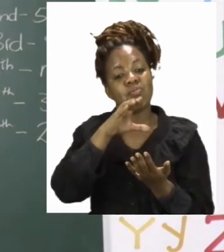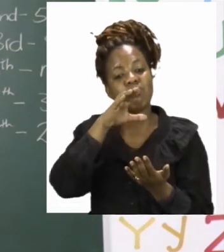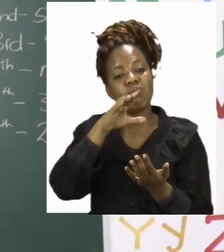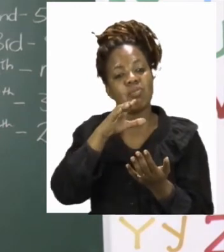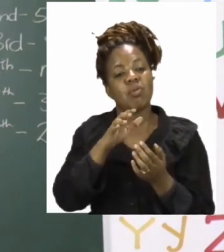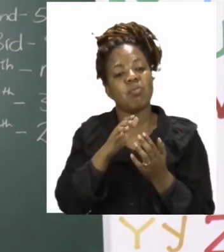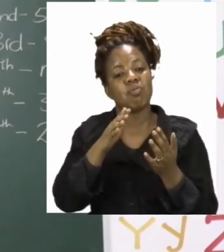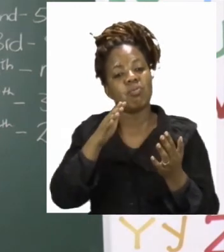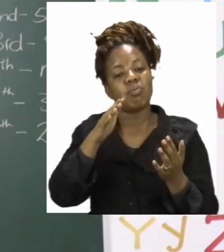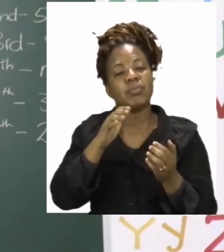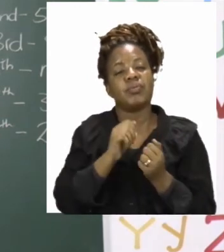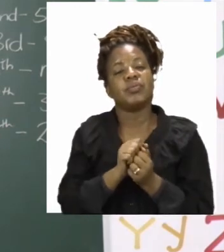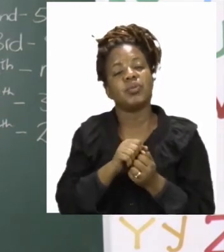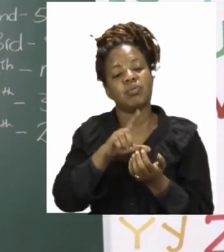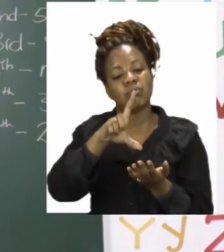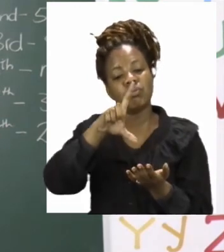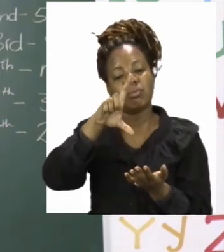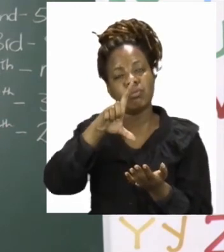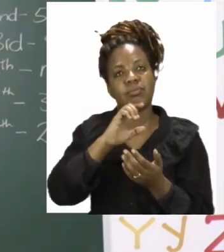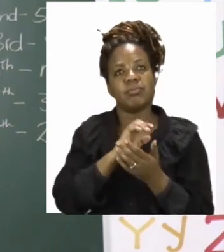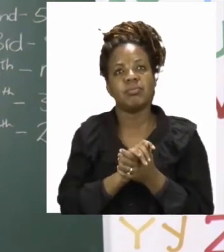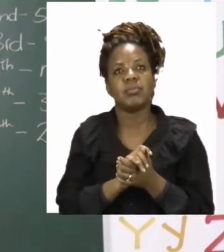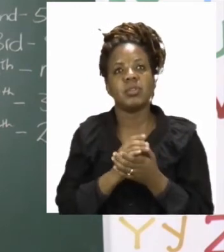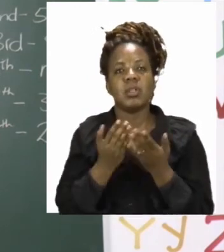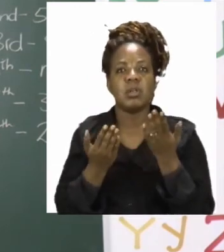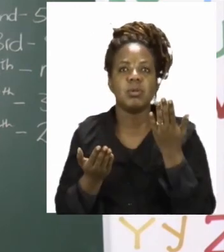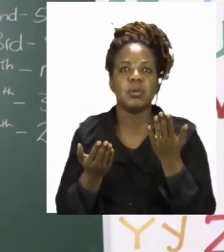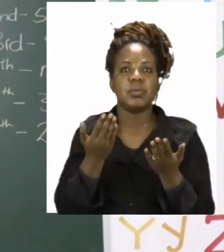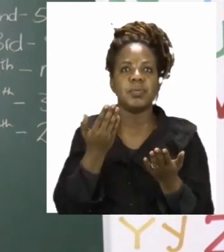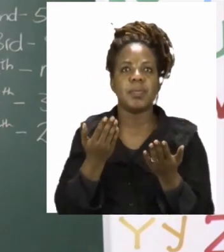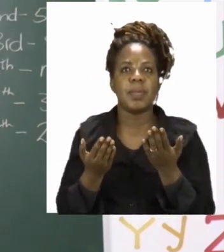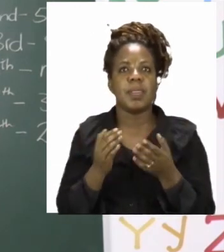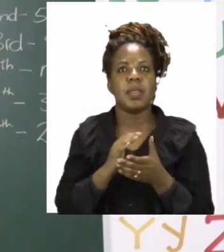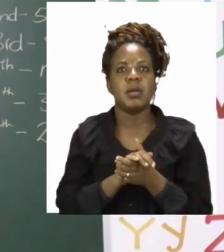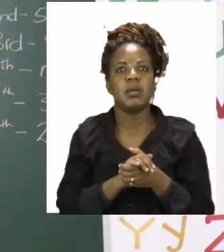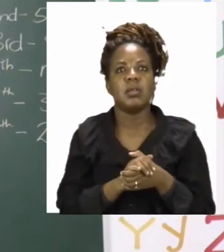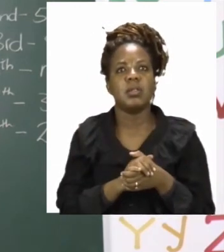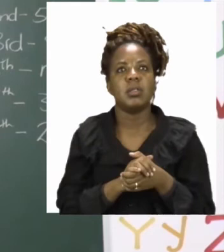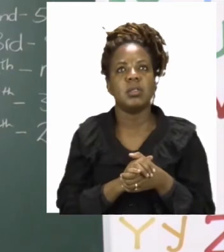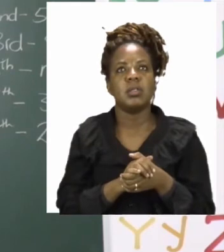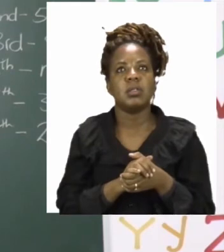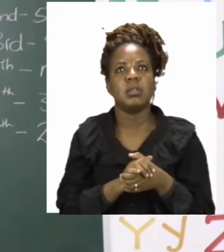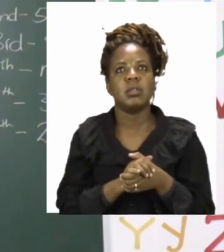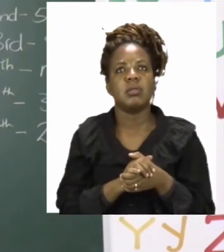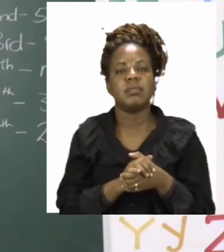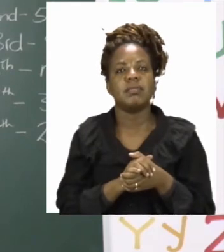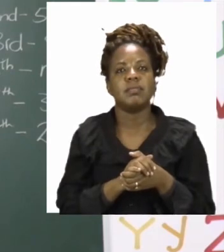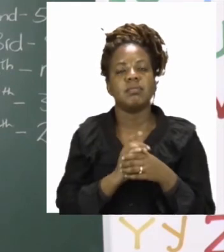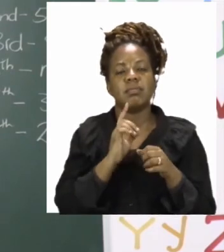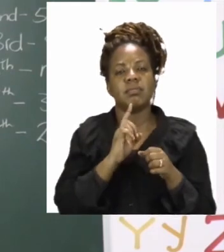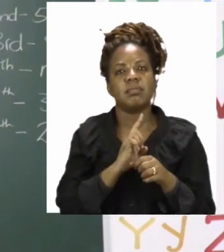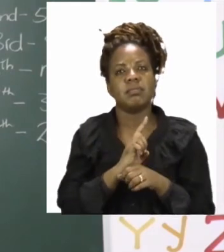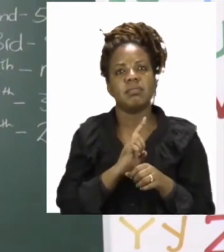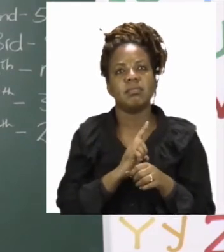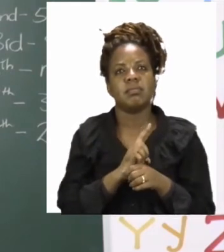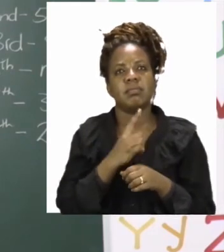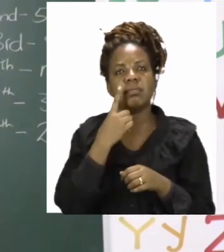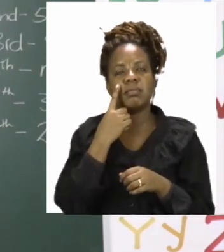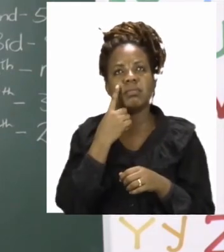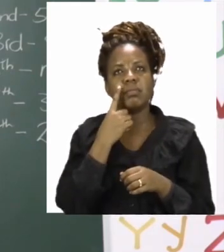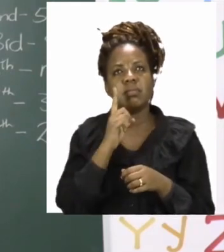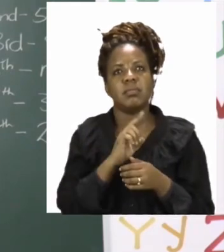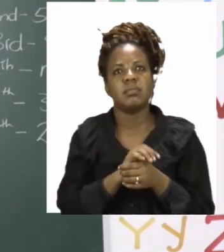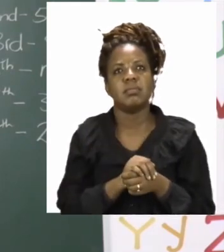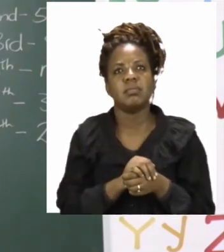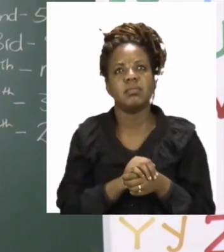compare some things that we have in our booklets. The first thing that we can see is that we